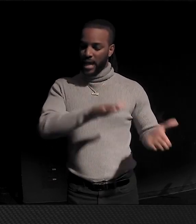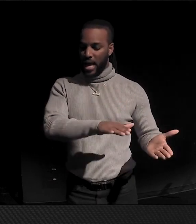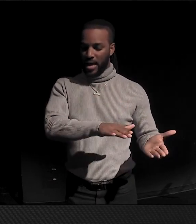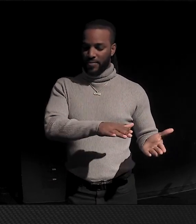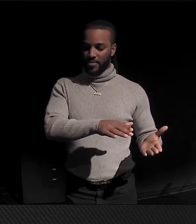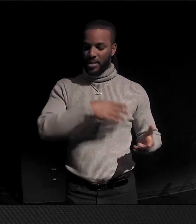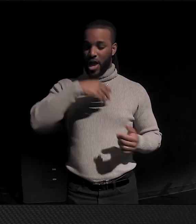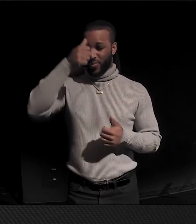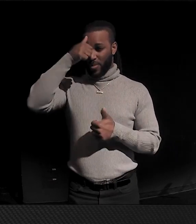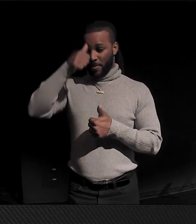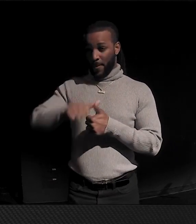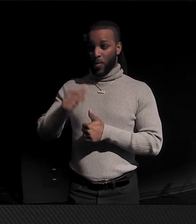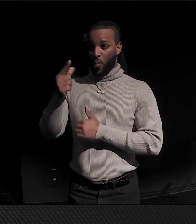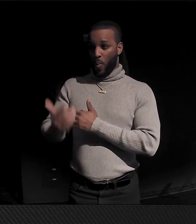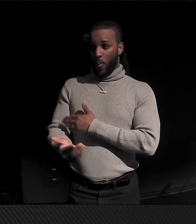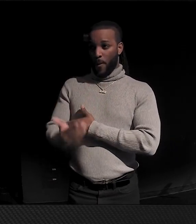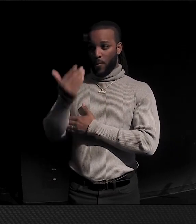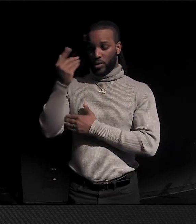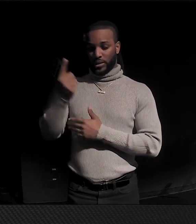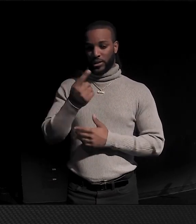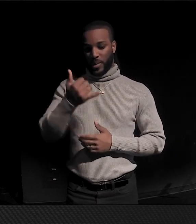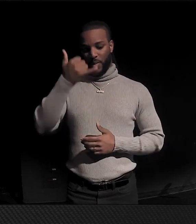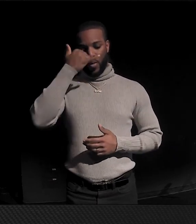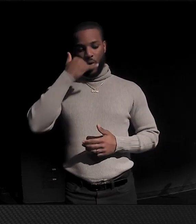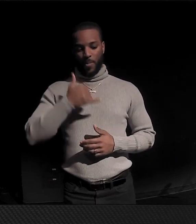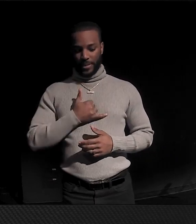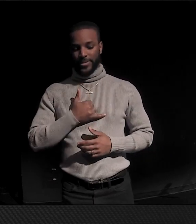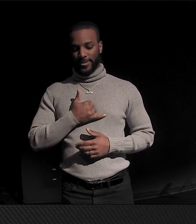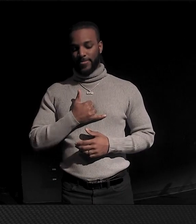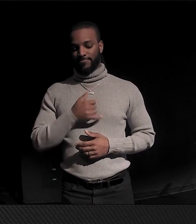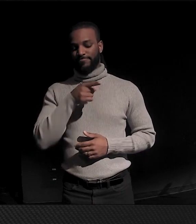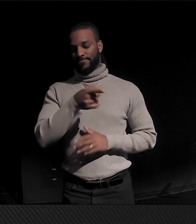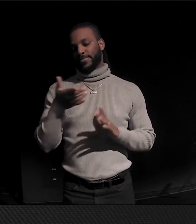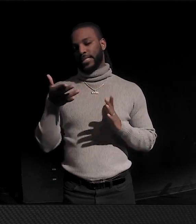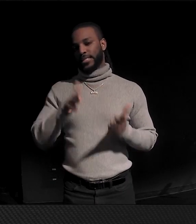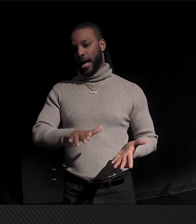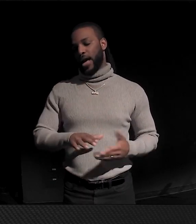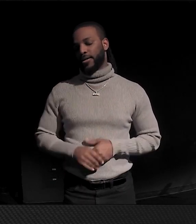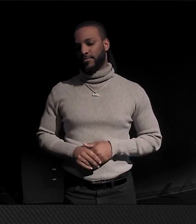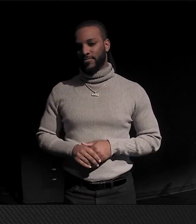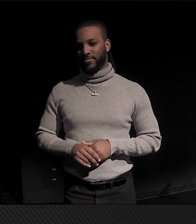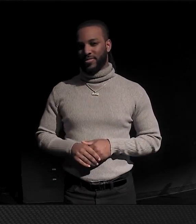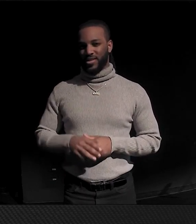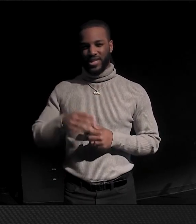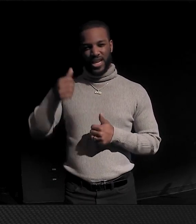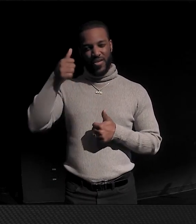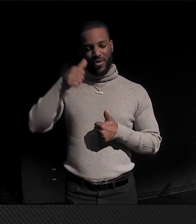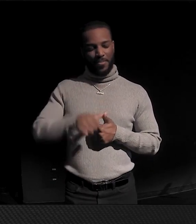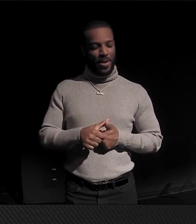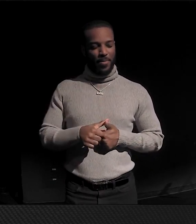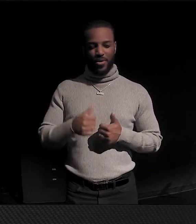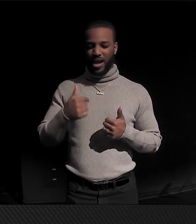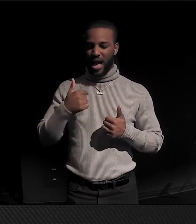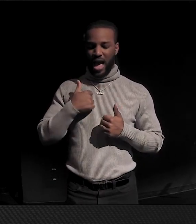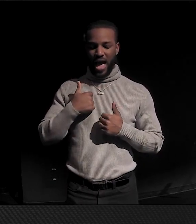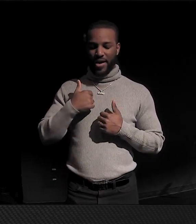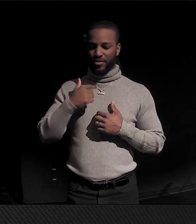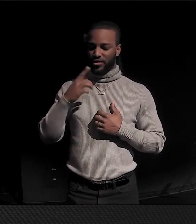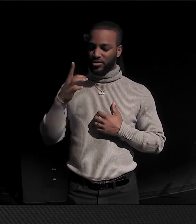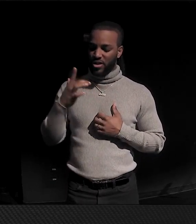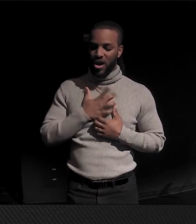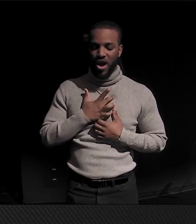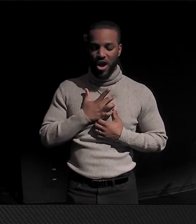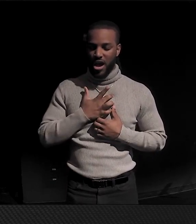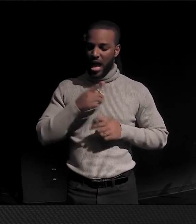I got a phone call saying that he died. And I remember the blood being drained, and I couldn't breathe, I